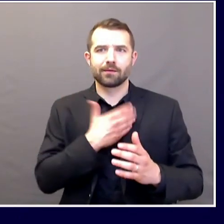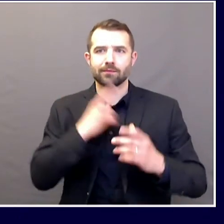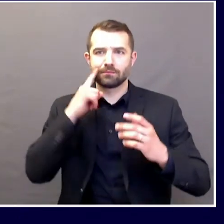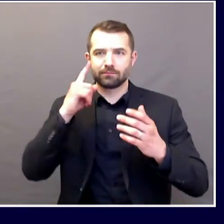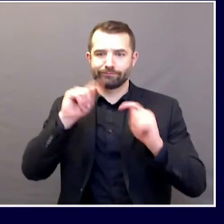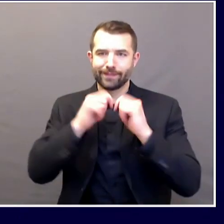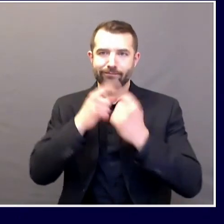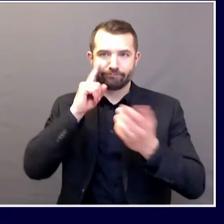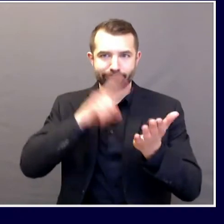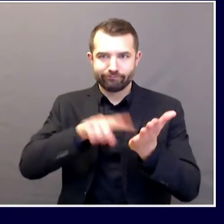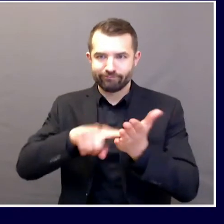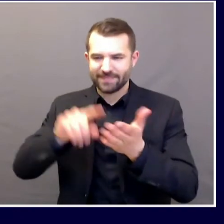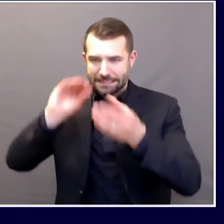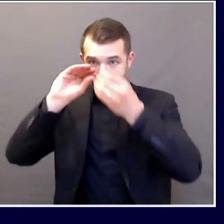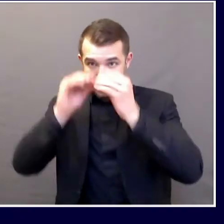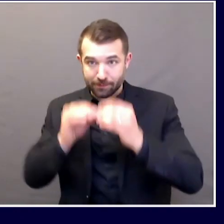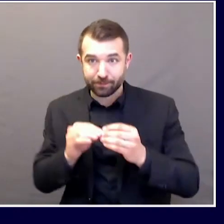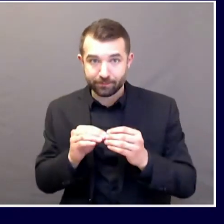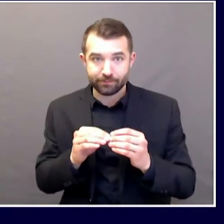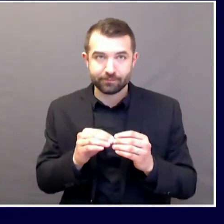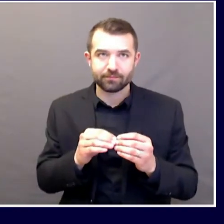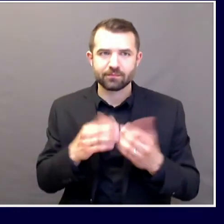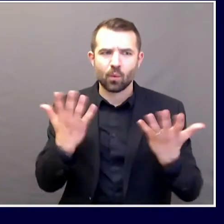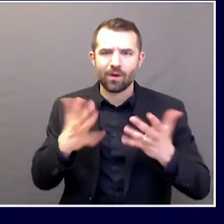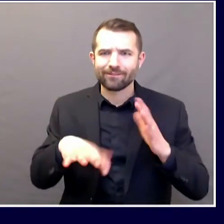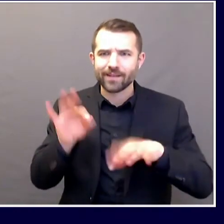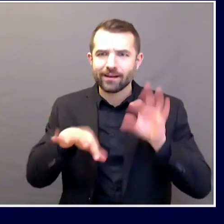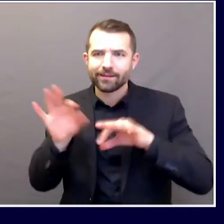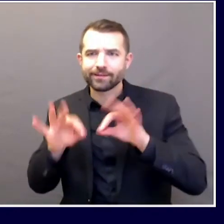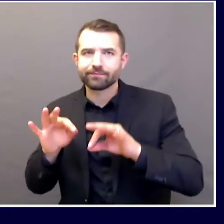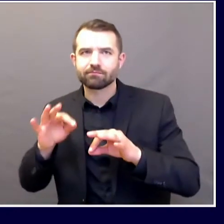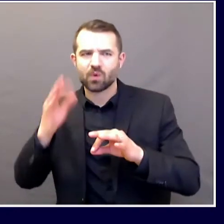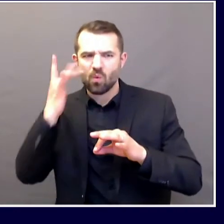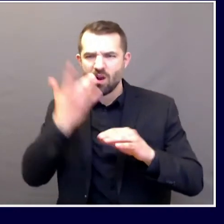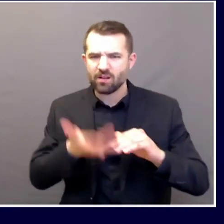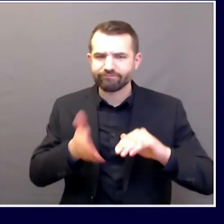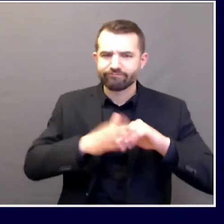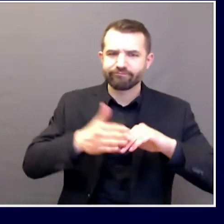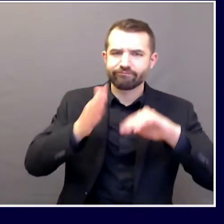seeing? What's going on? Is it more transmission? Is it what have you?